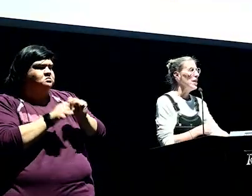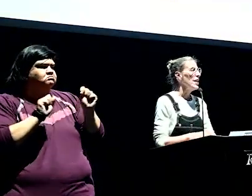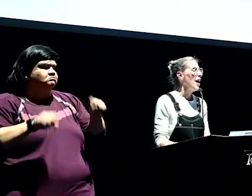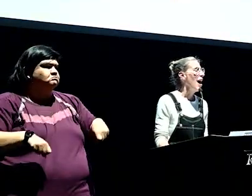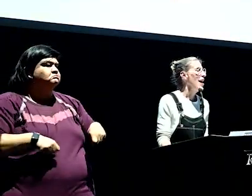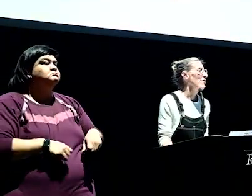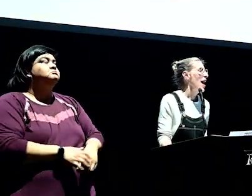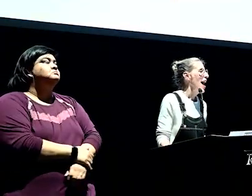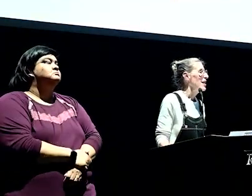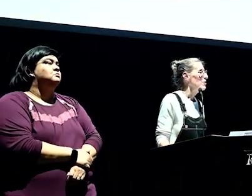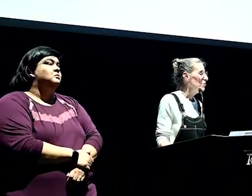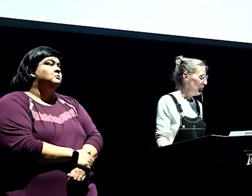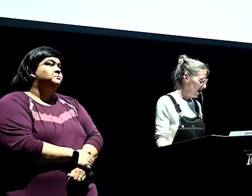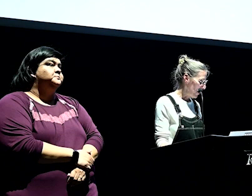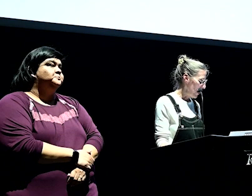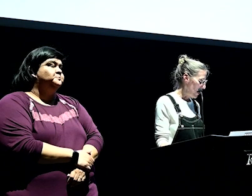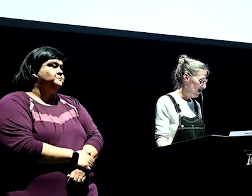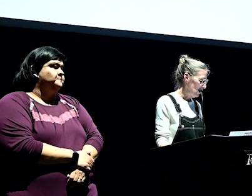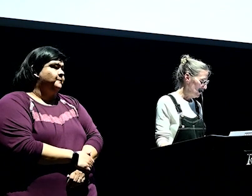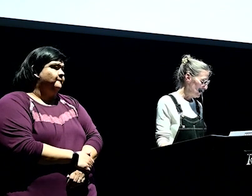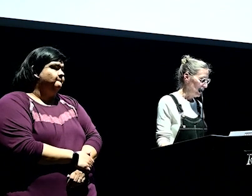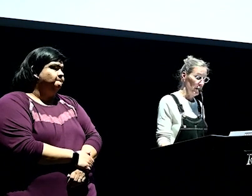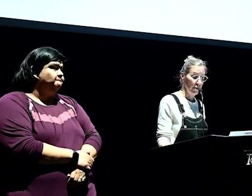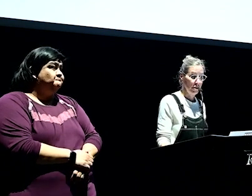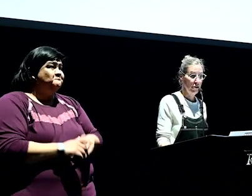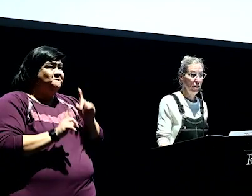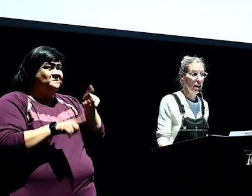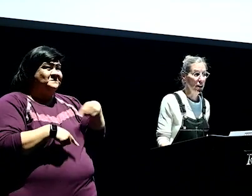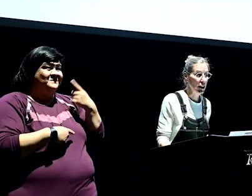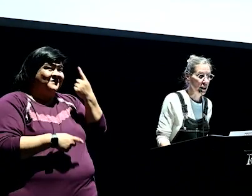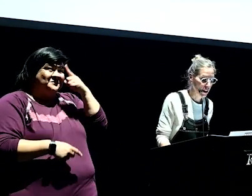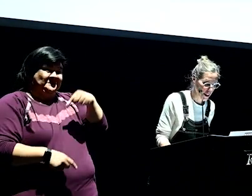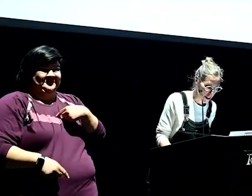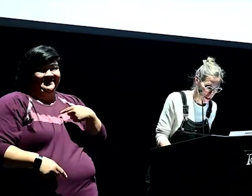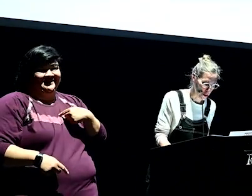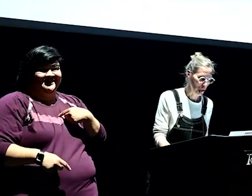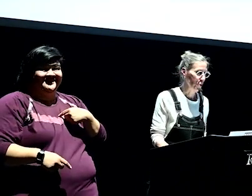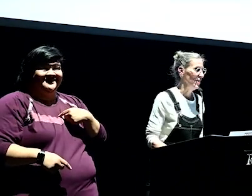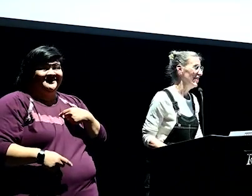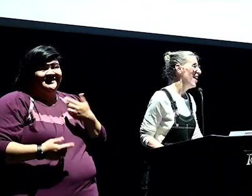For me, I've had a very unusual